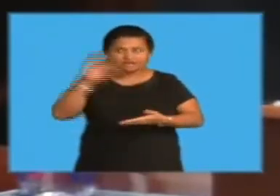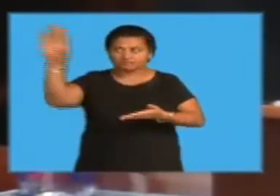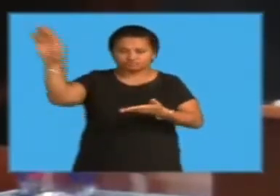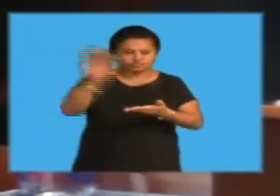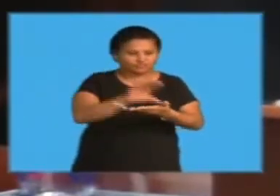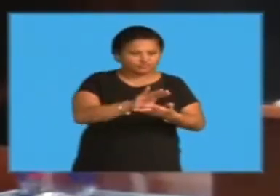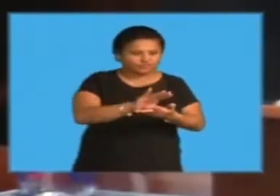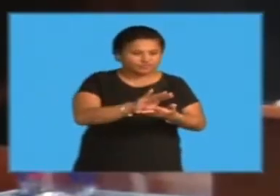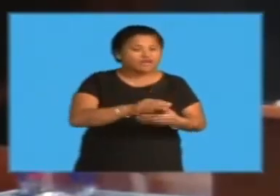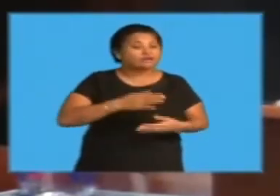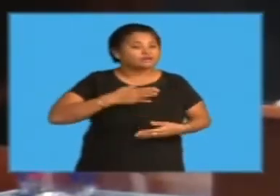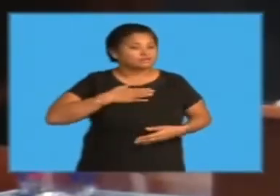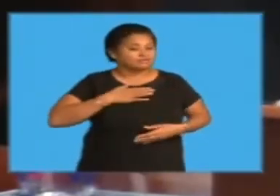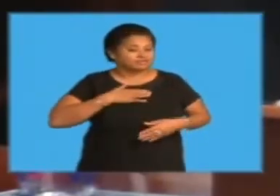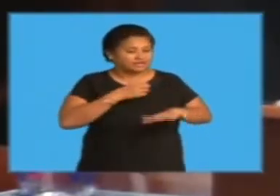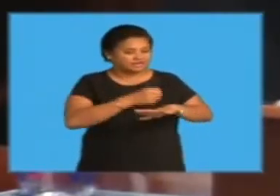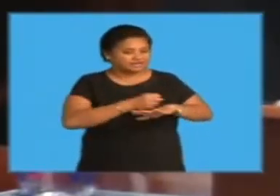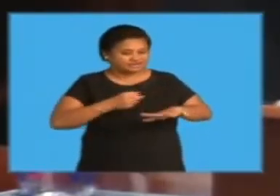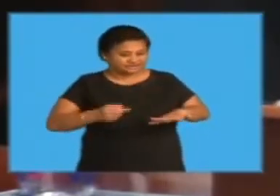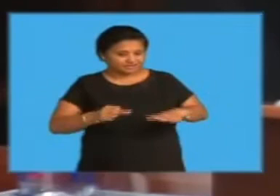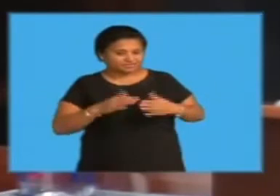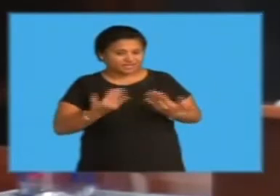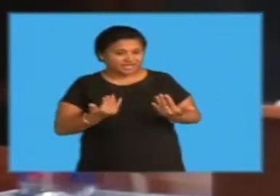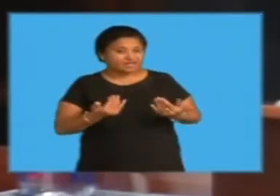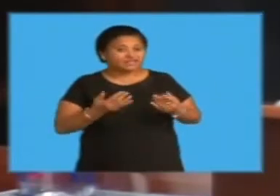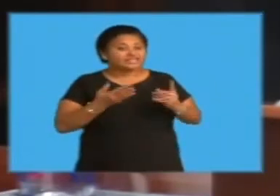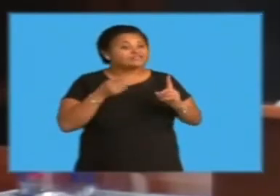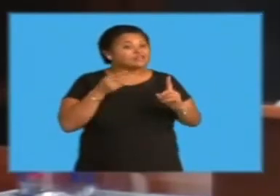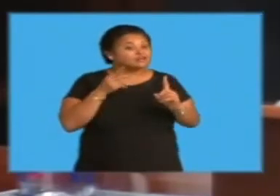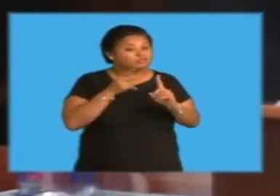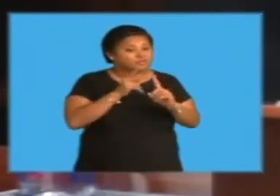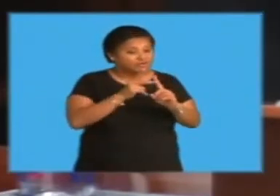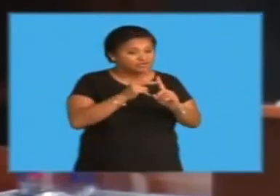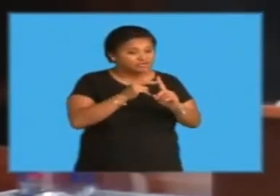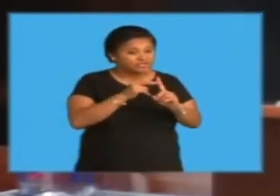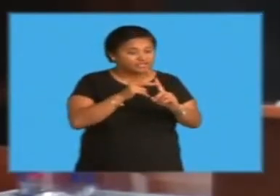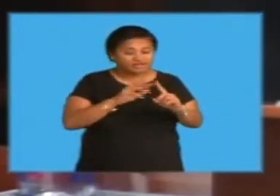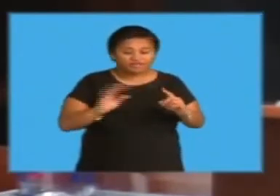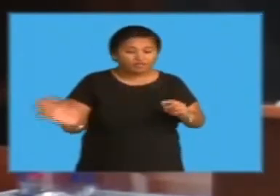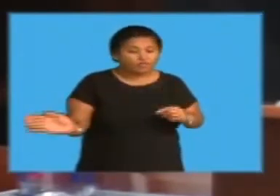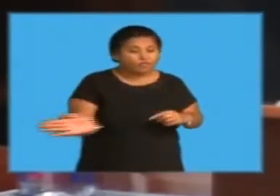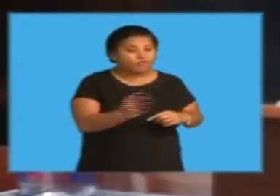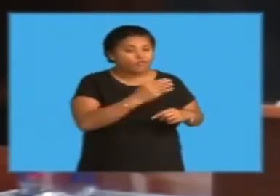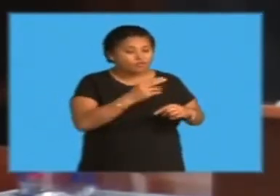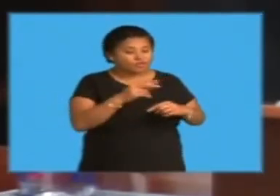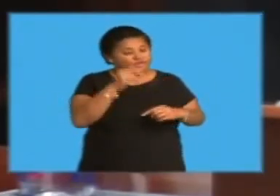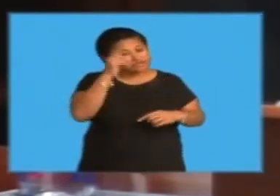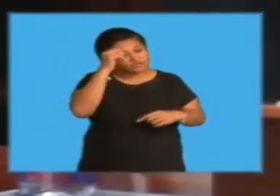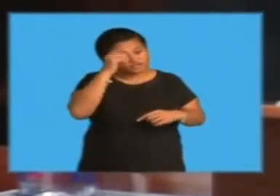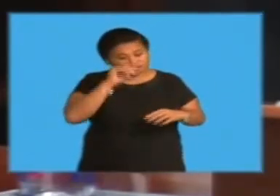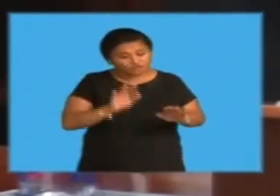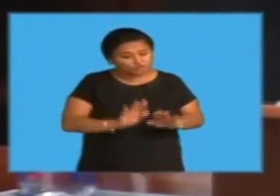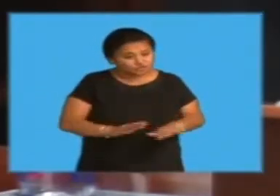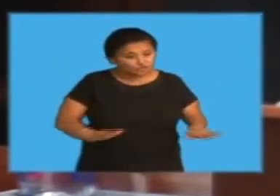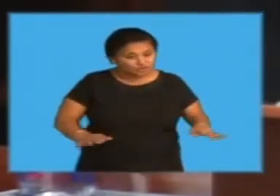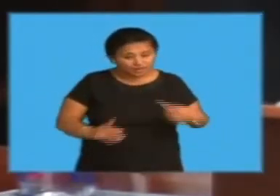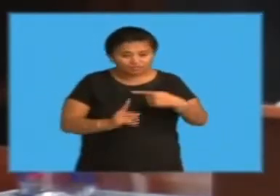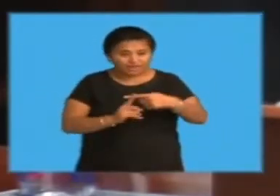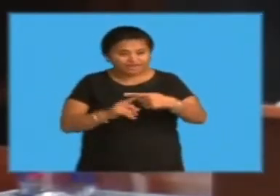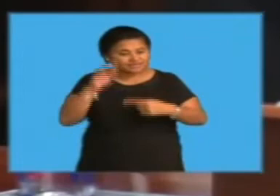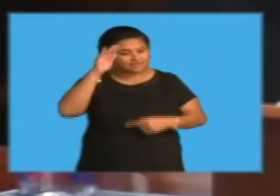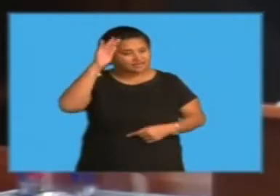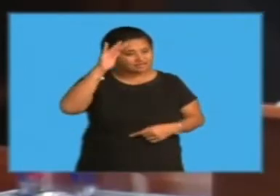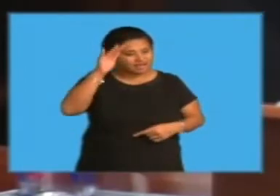my government has put the priority on giving every Fijian child and adult the opportunity for solid education, one that will help each